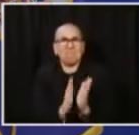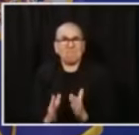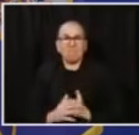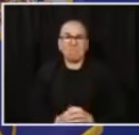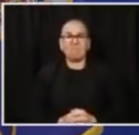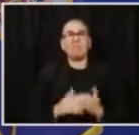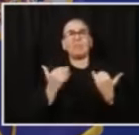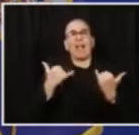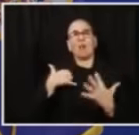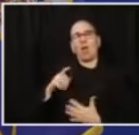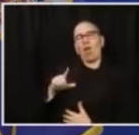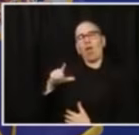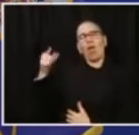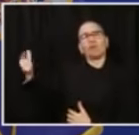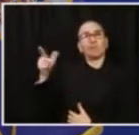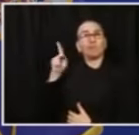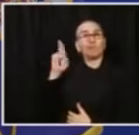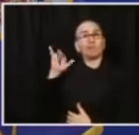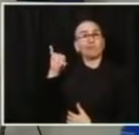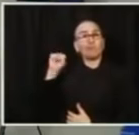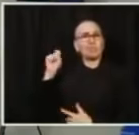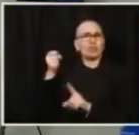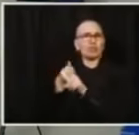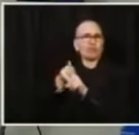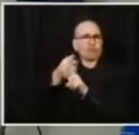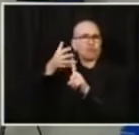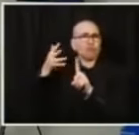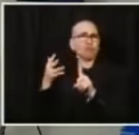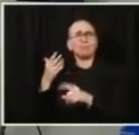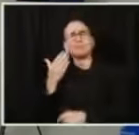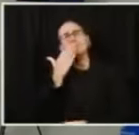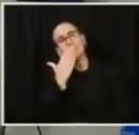level of detail about these processes. Thank you.